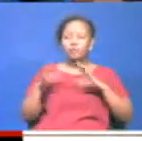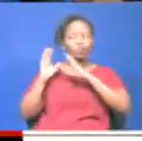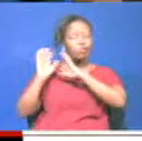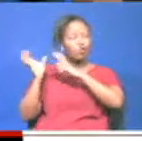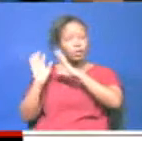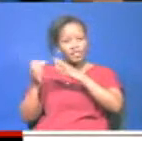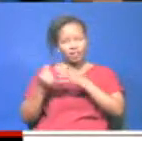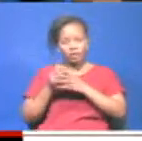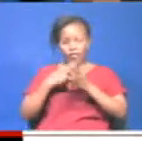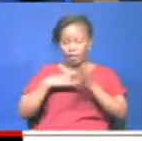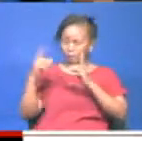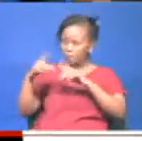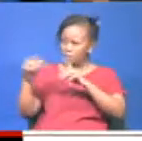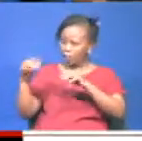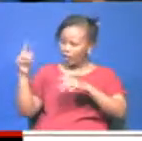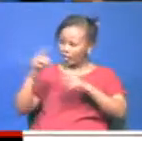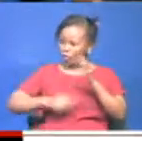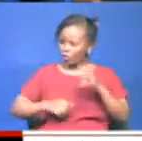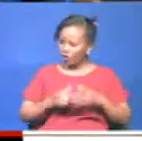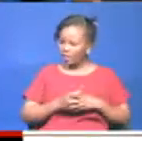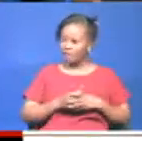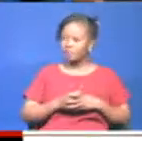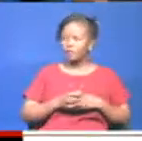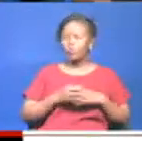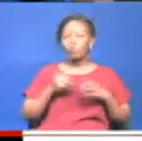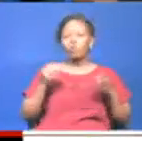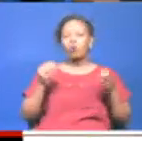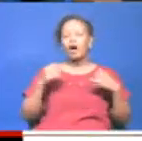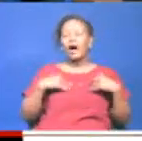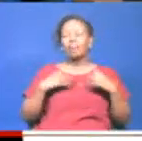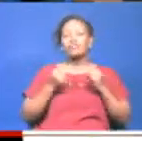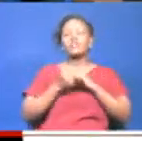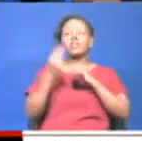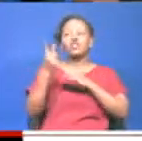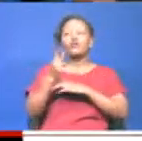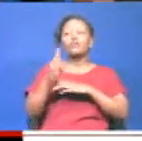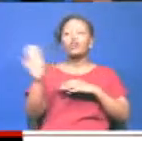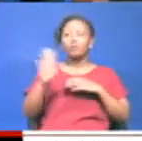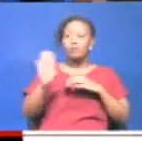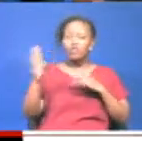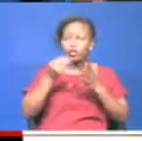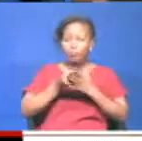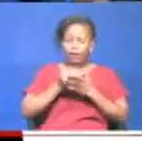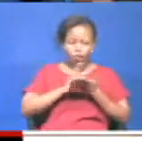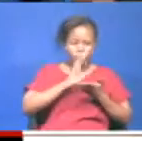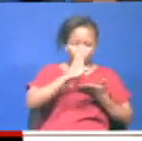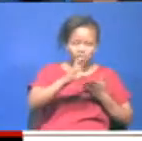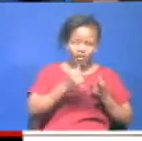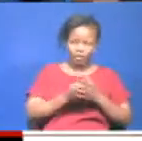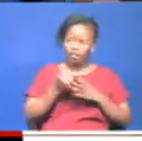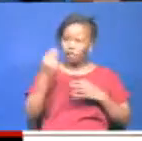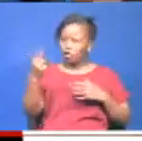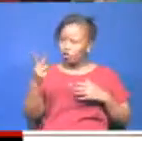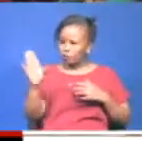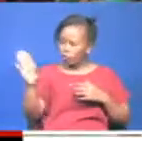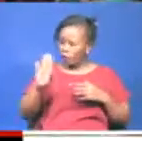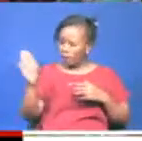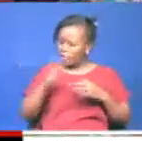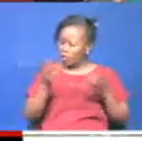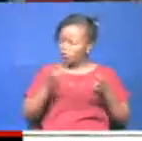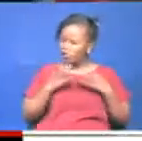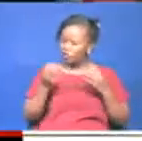hivi ya kwamba ndani ya bilioni 12 zile ninazozipata, bilioni 2 ndo ninazohitaji ili watoto